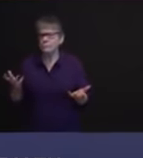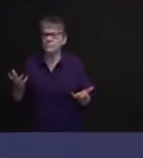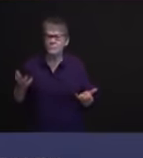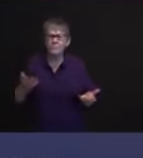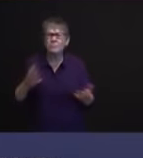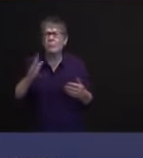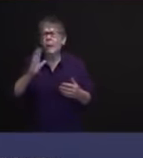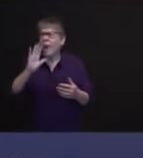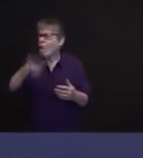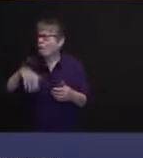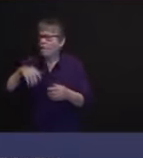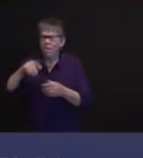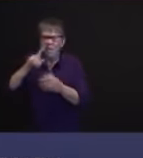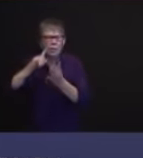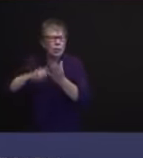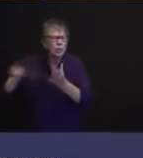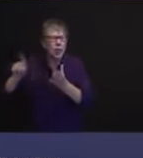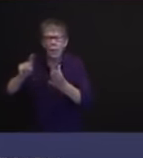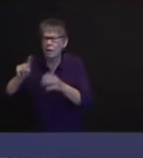Let